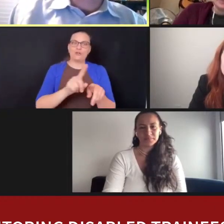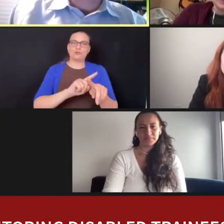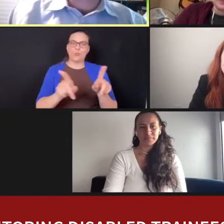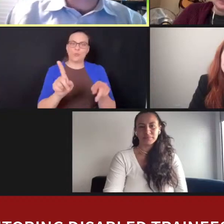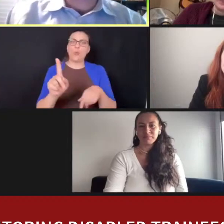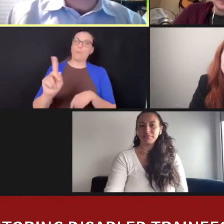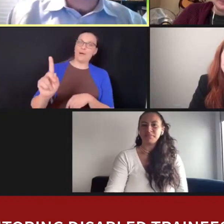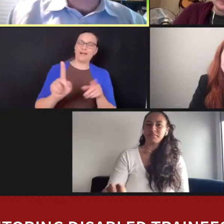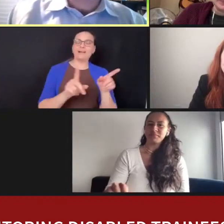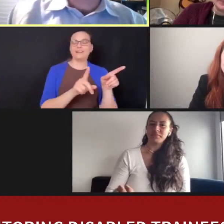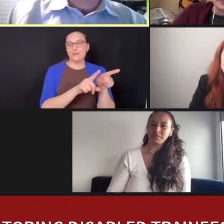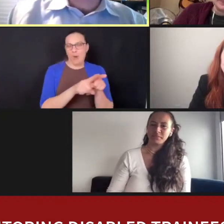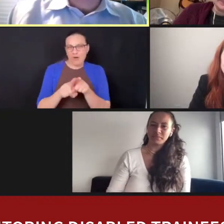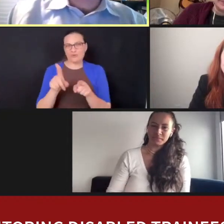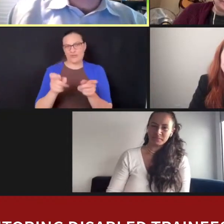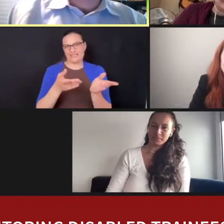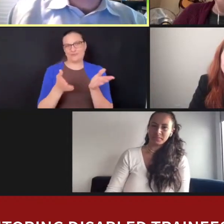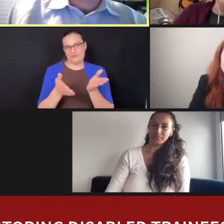point.